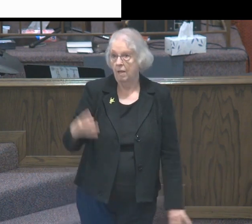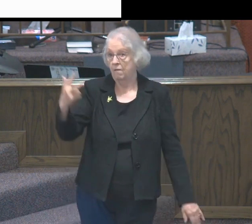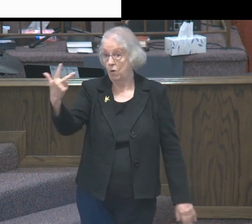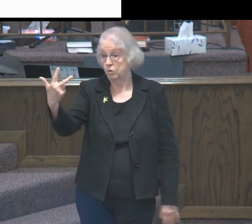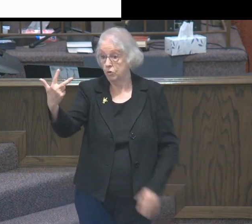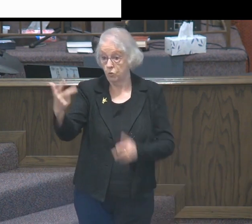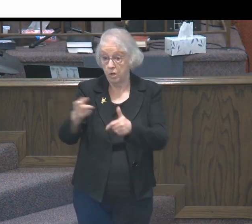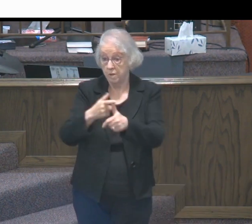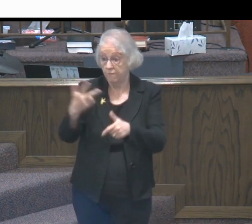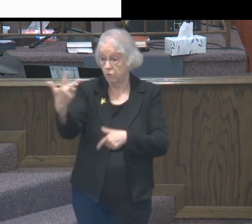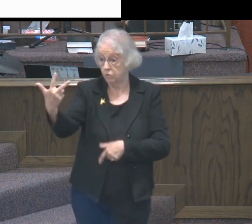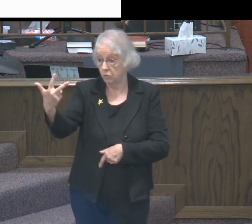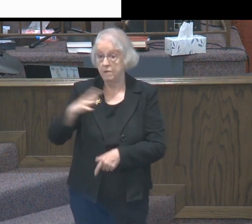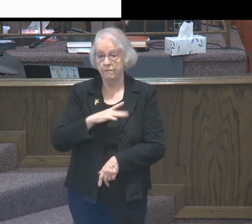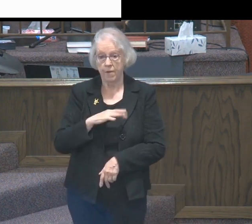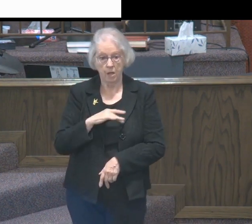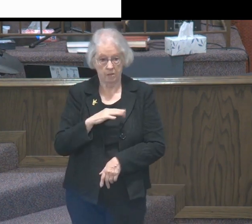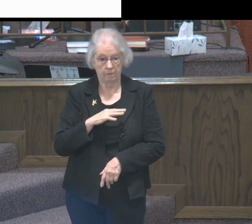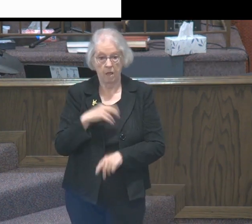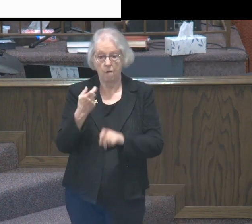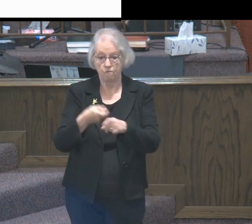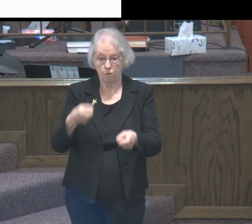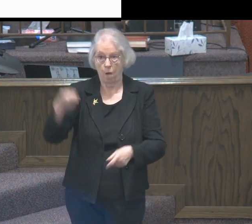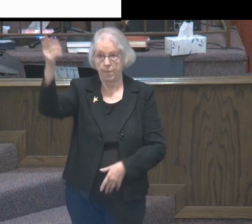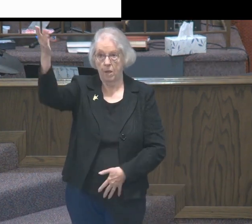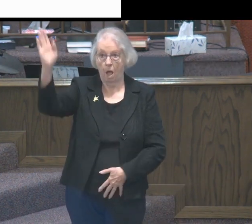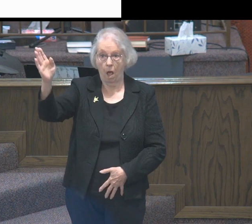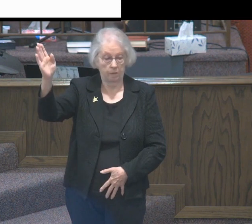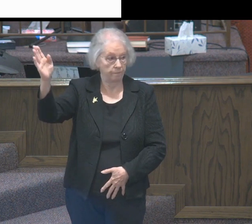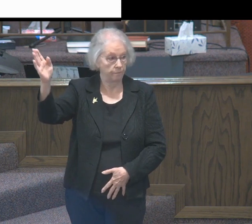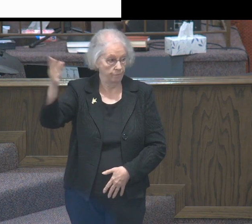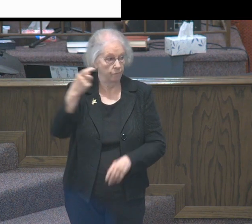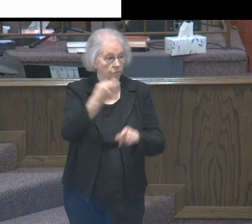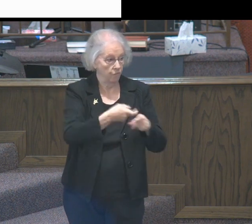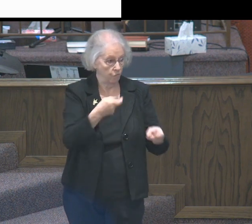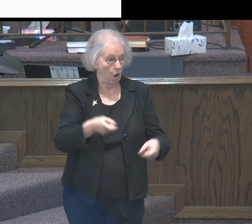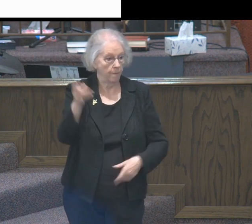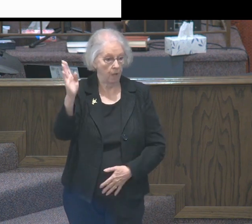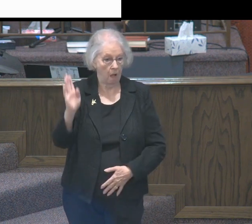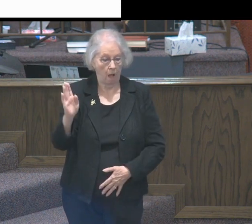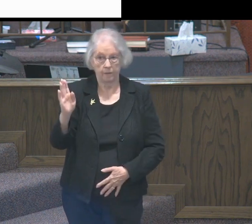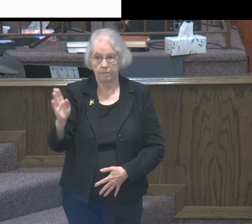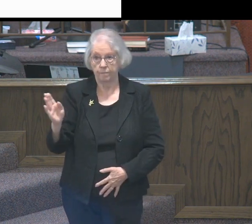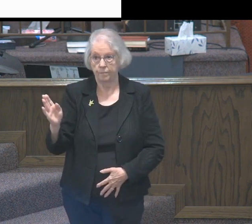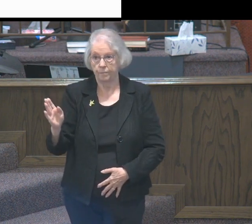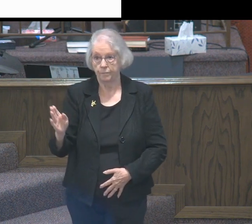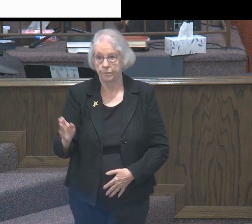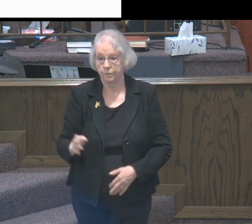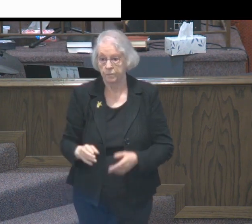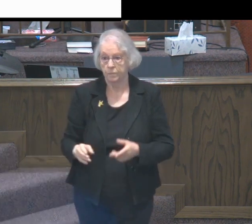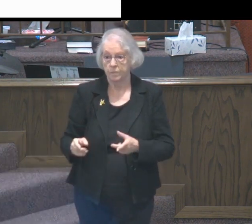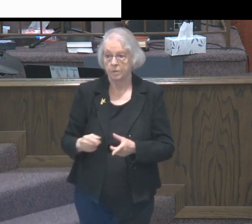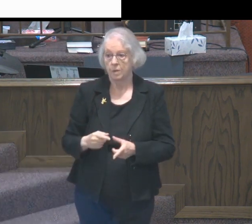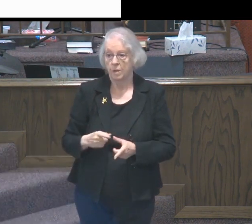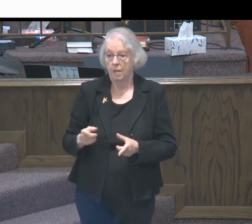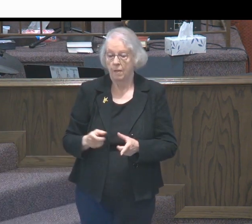The scribes took the law, the Ten Commandments, or the first five books of the Bible, and they made them what?